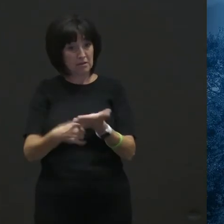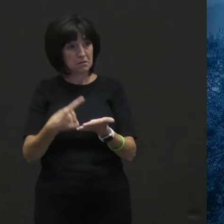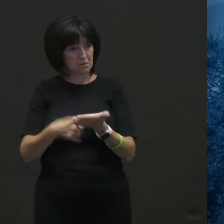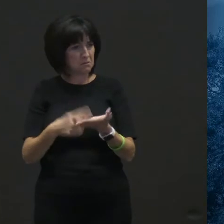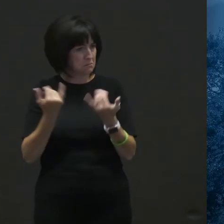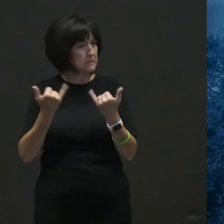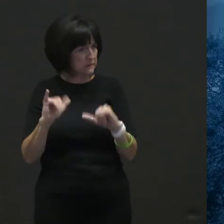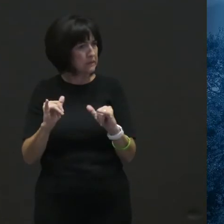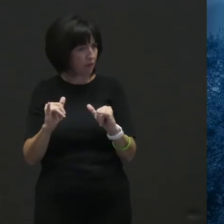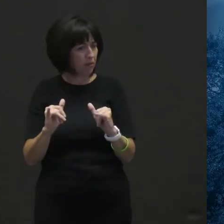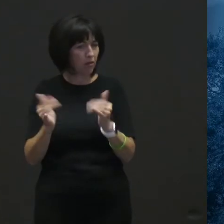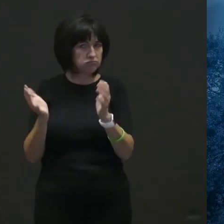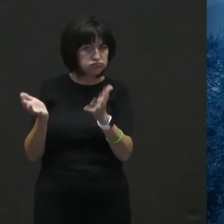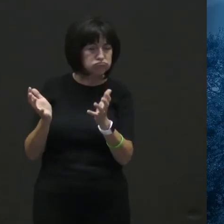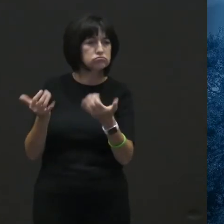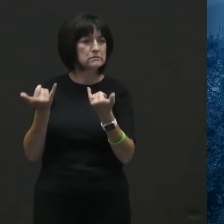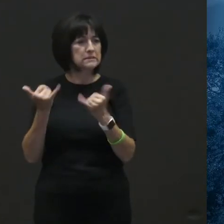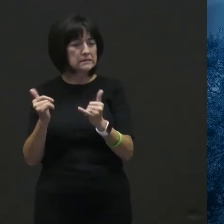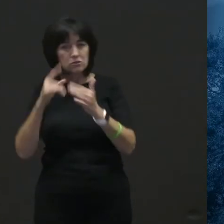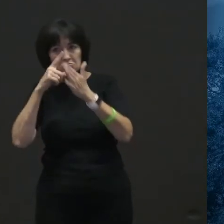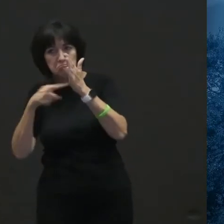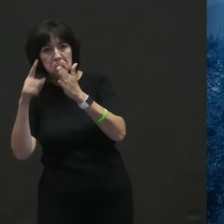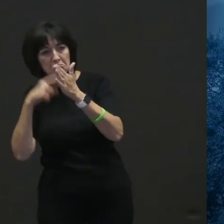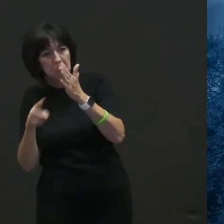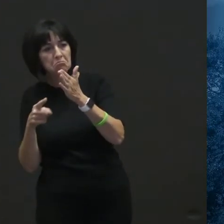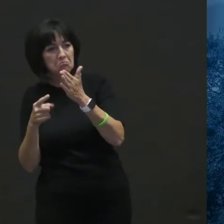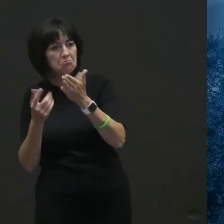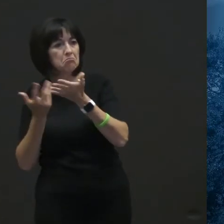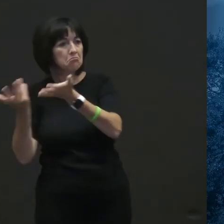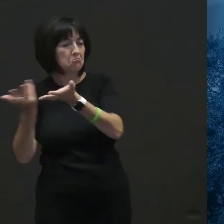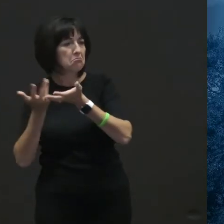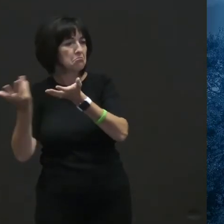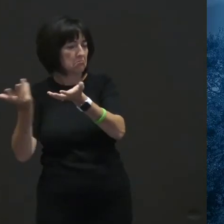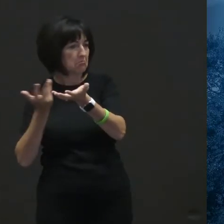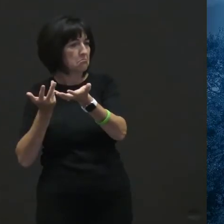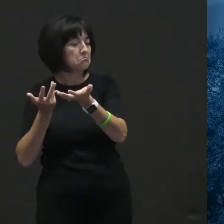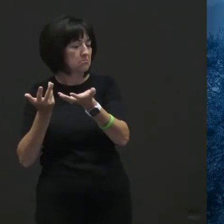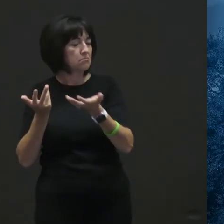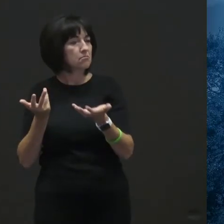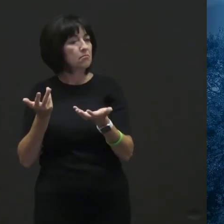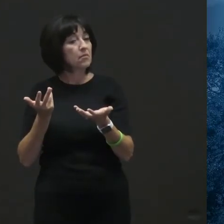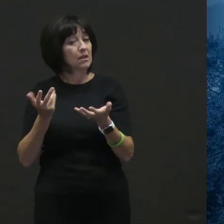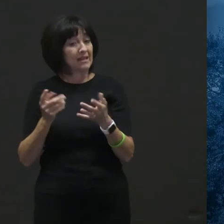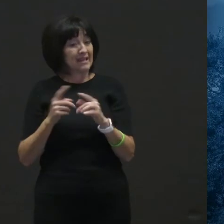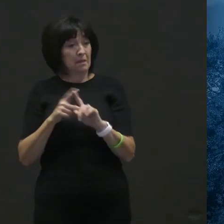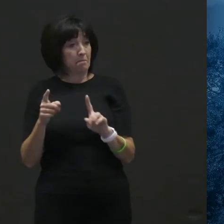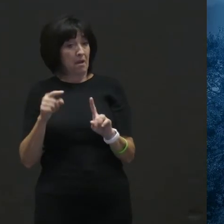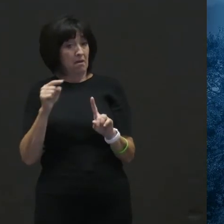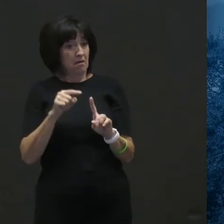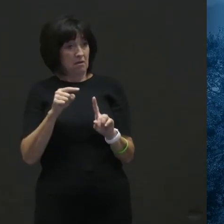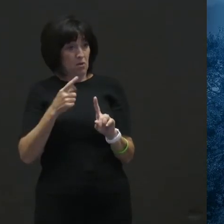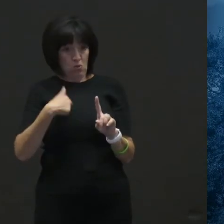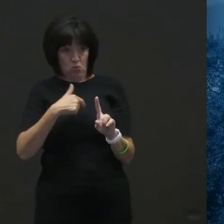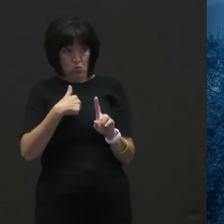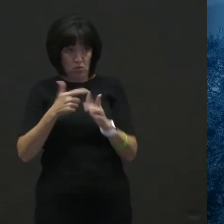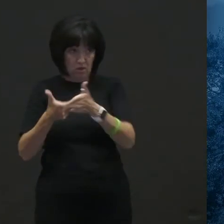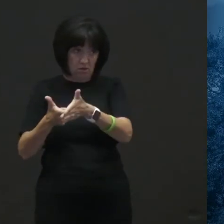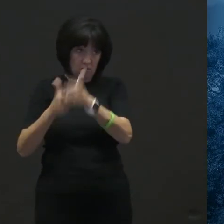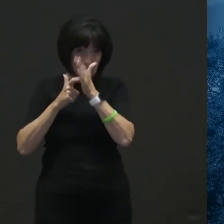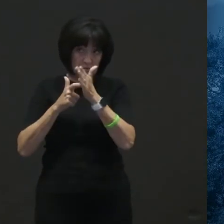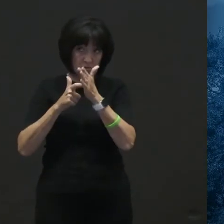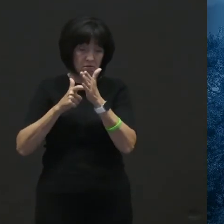continued. The partnership has continued. As far as it's not a mandate for them to